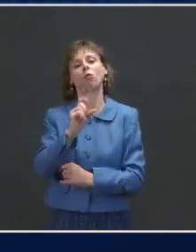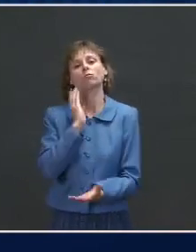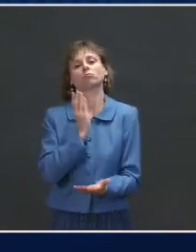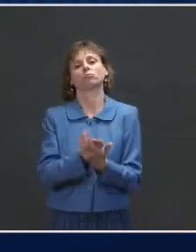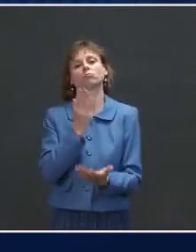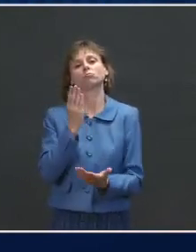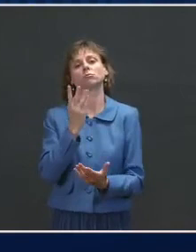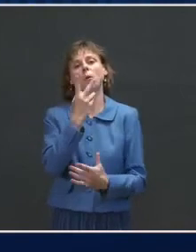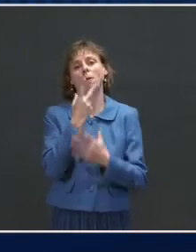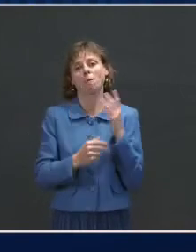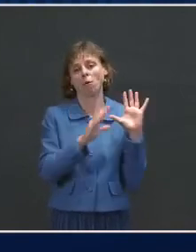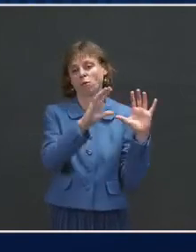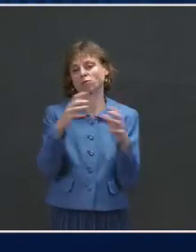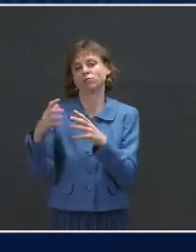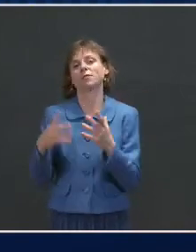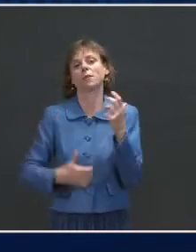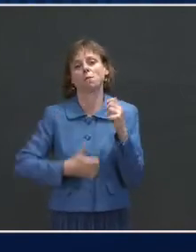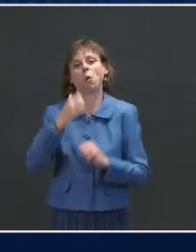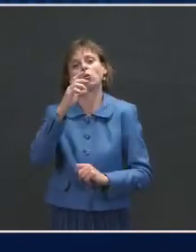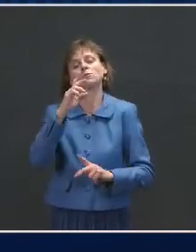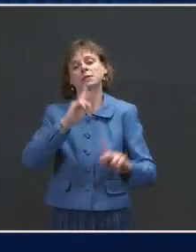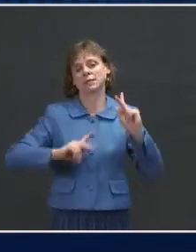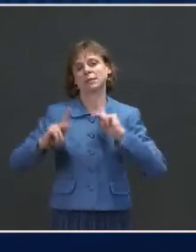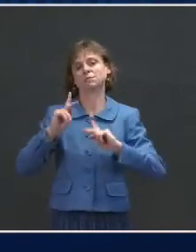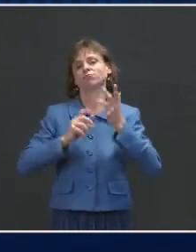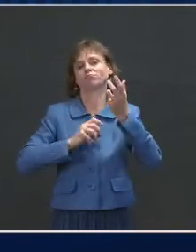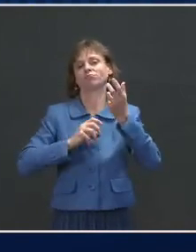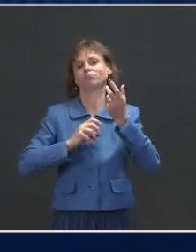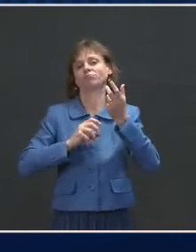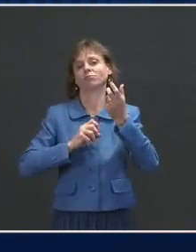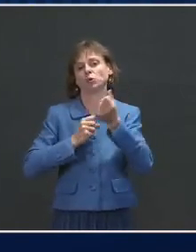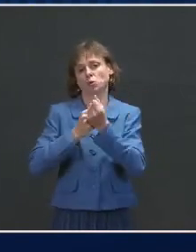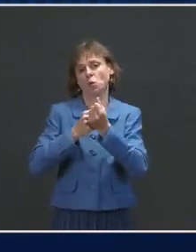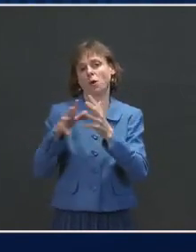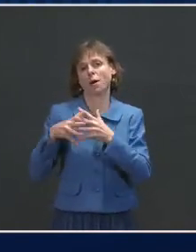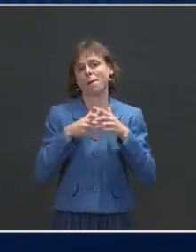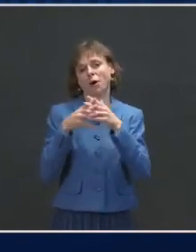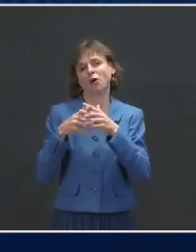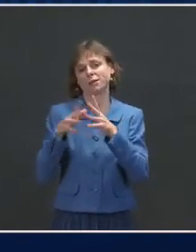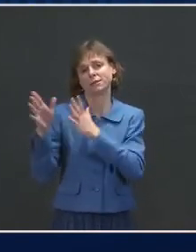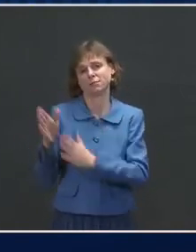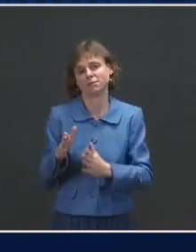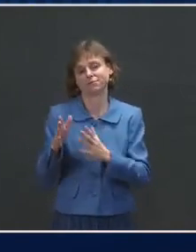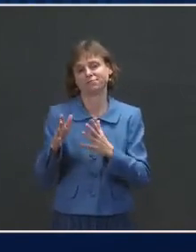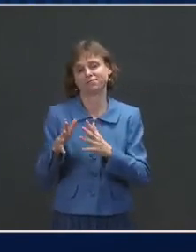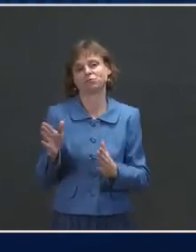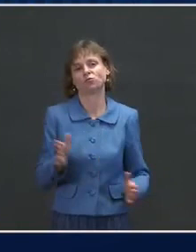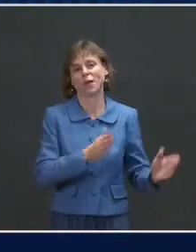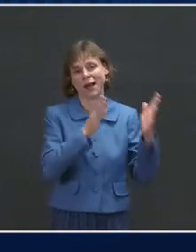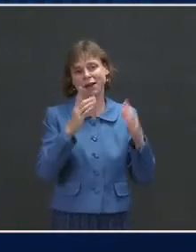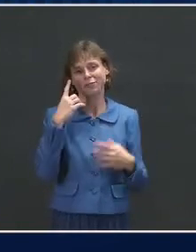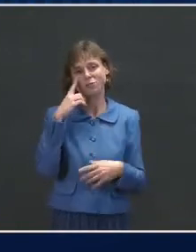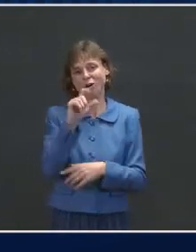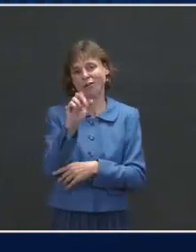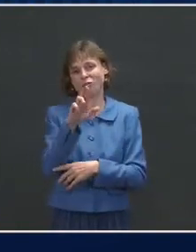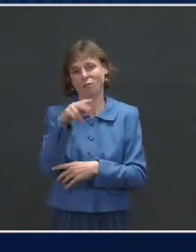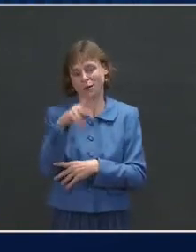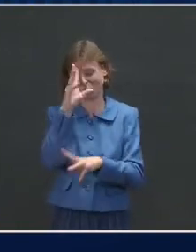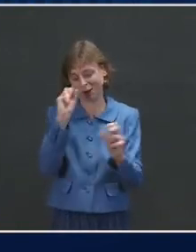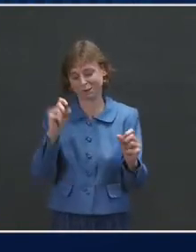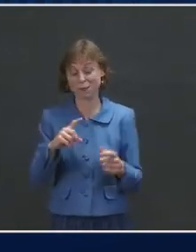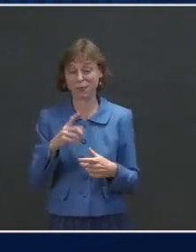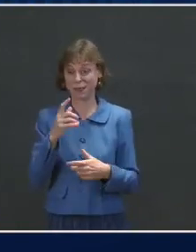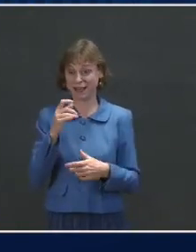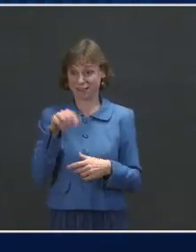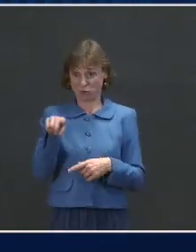support of the president's plan. A couple of other quick updates for all of you. Many folks likely noticed, if you all watched the Super Bowl,